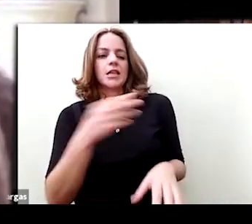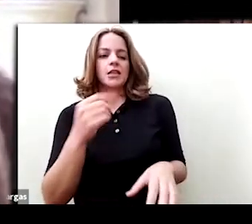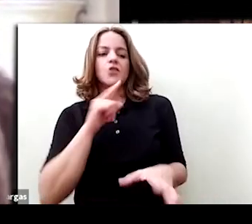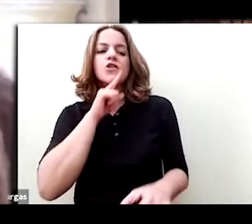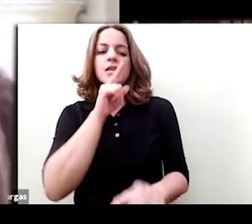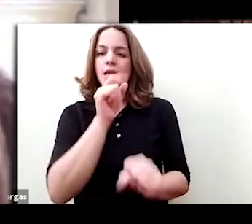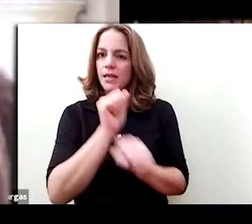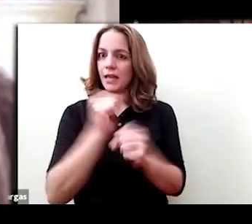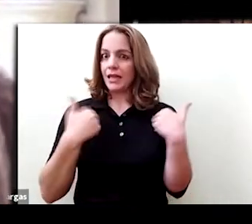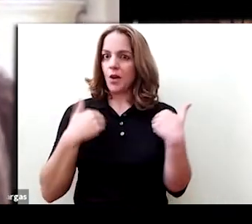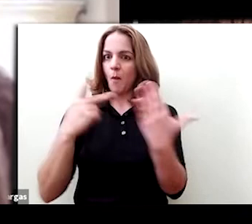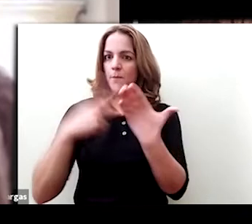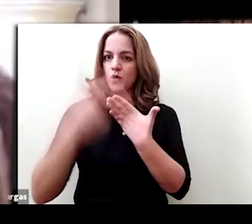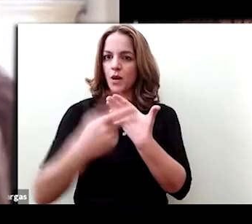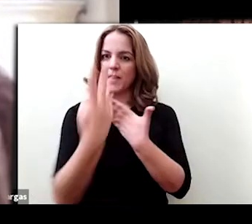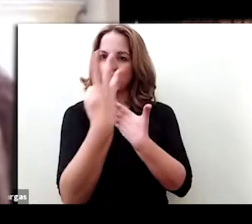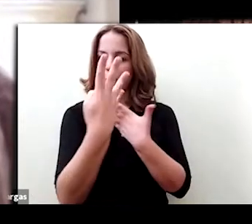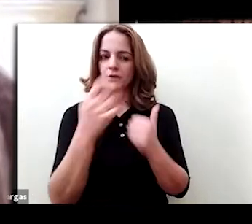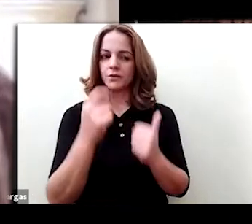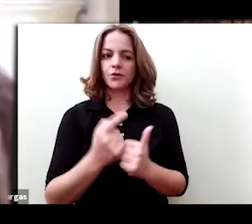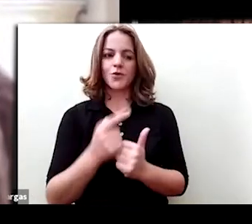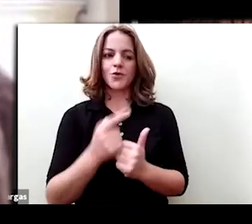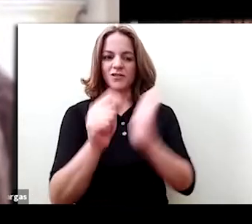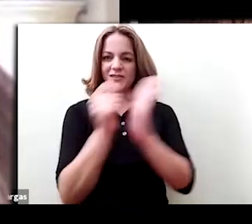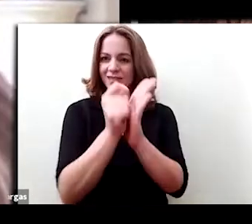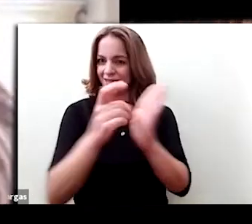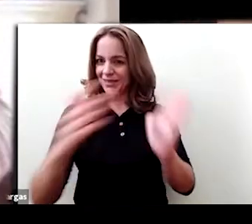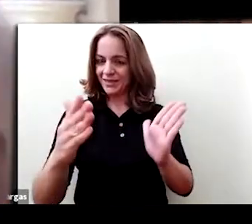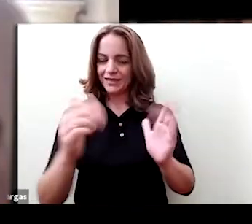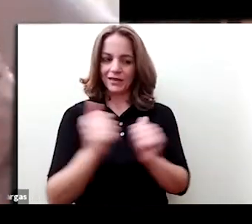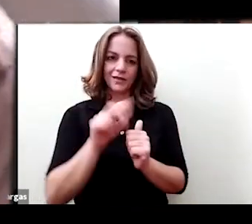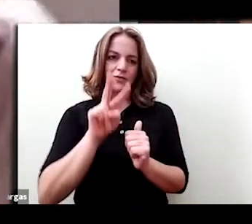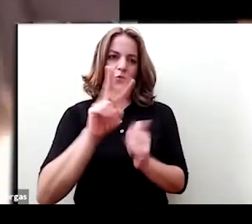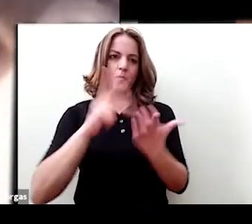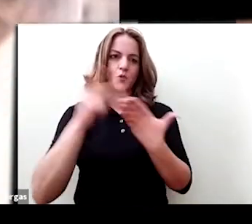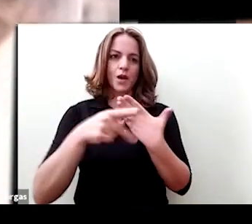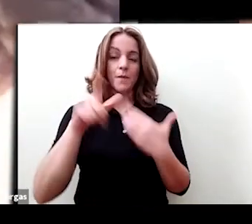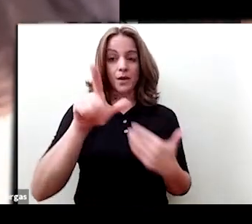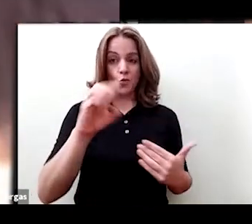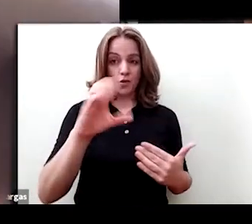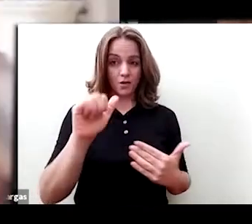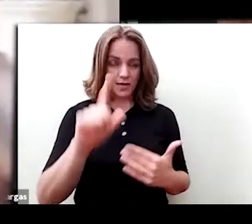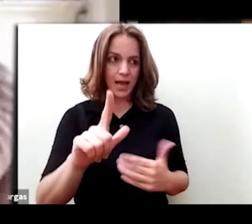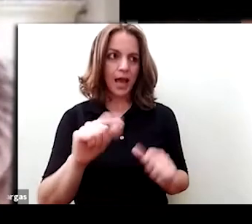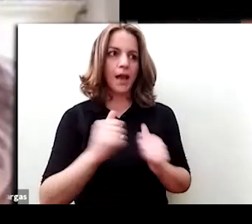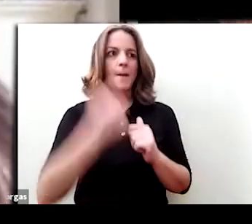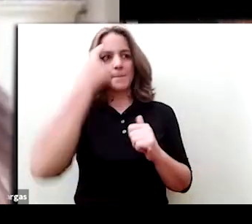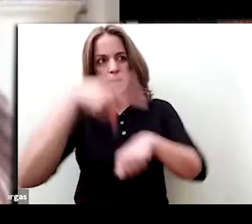2 was as a local show, like I mentioned before, the first for Puerto Ricans and Spanish speaking in the New York